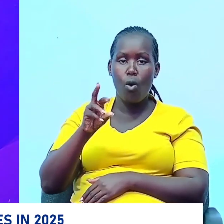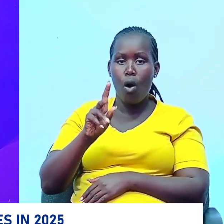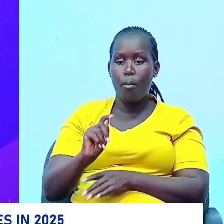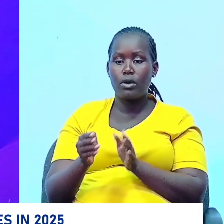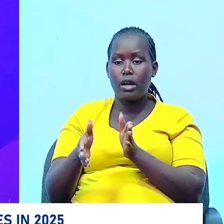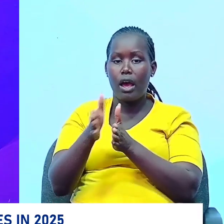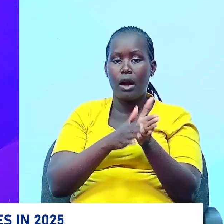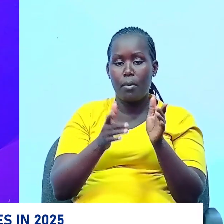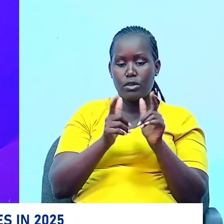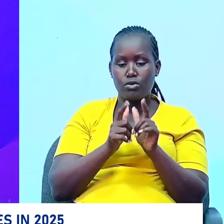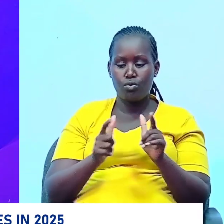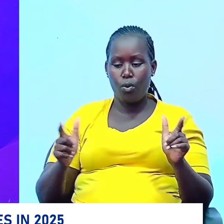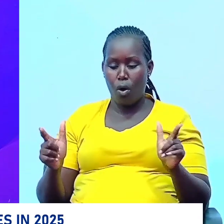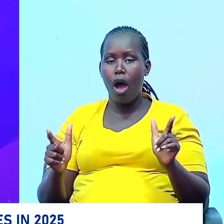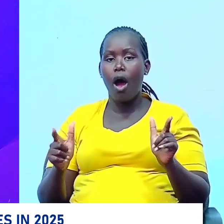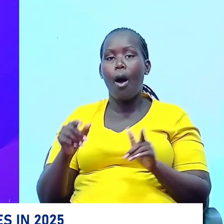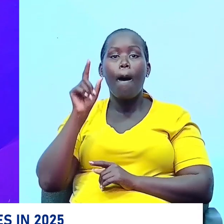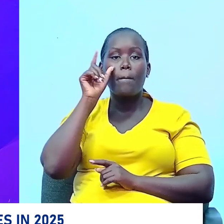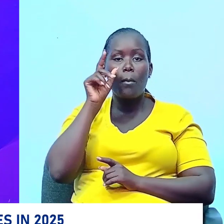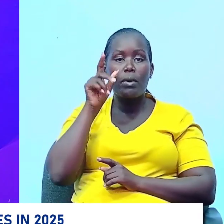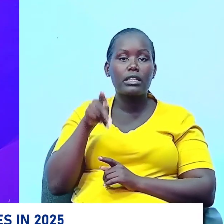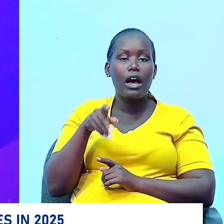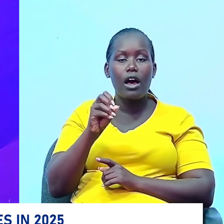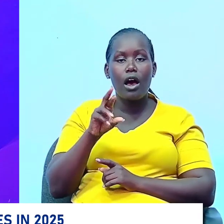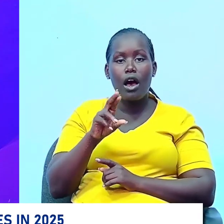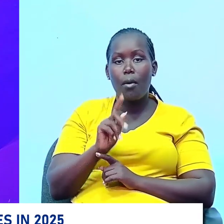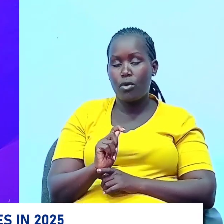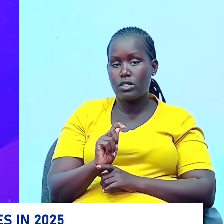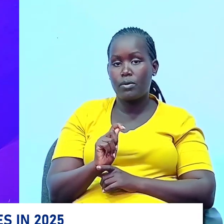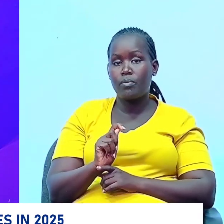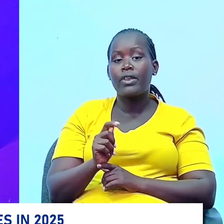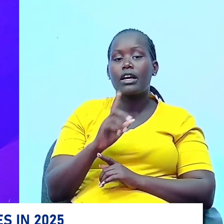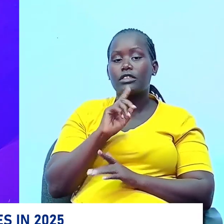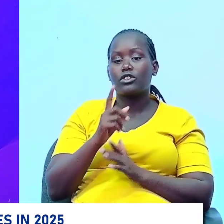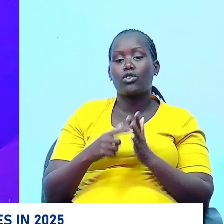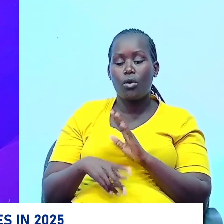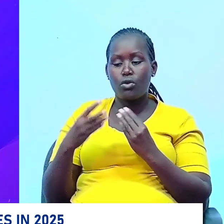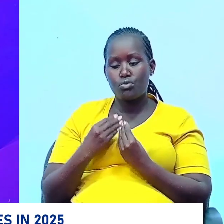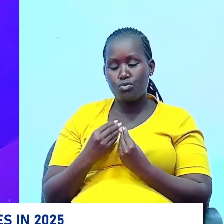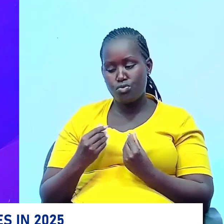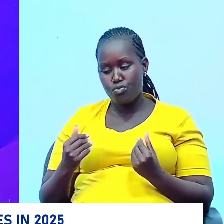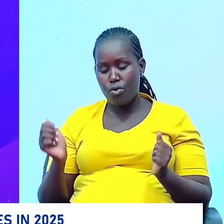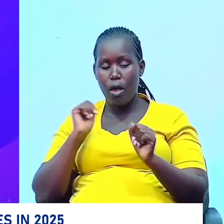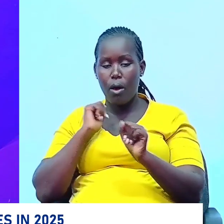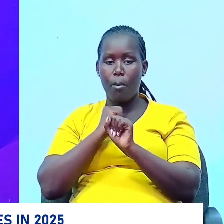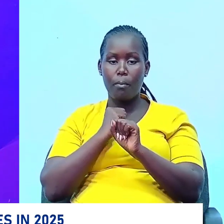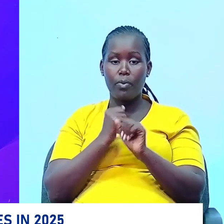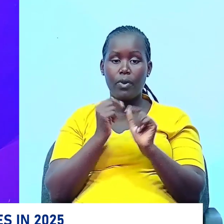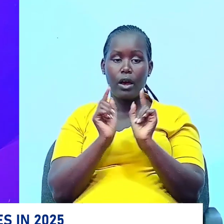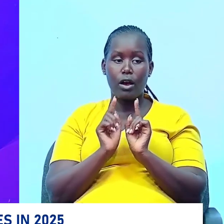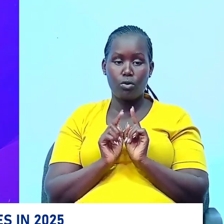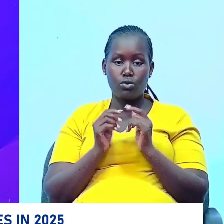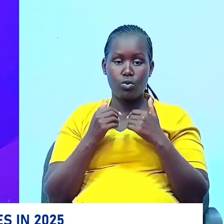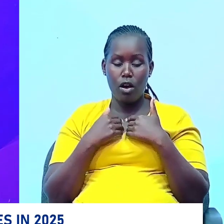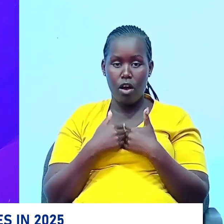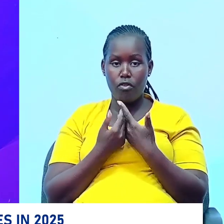expand Mombasa Port's capacity. The measures are aimed at ensuring smoother operations and sustaining the